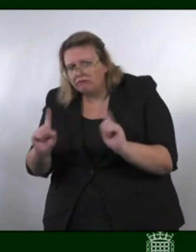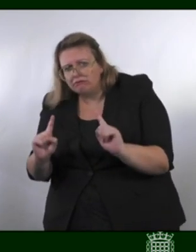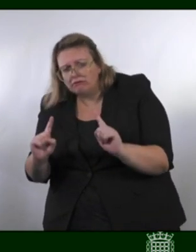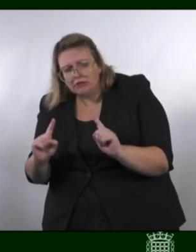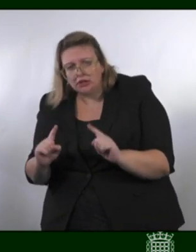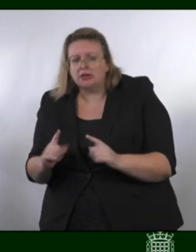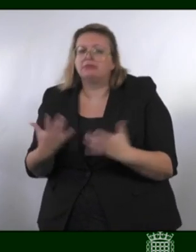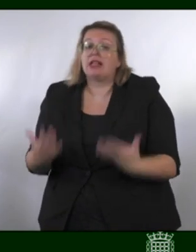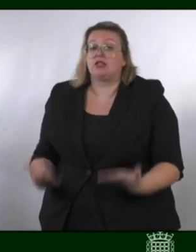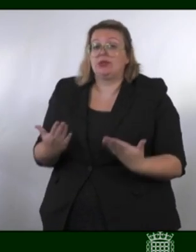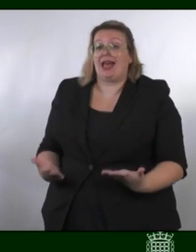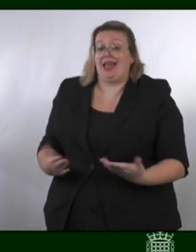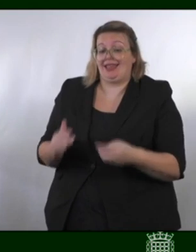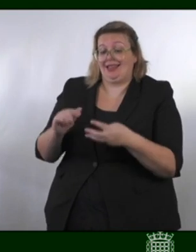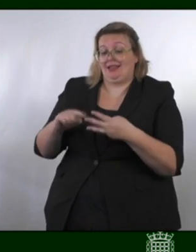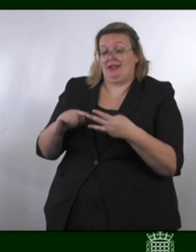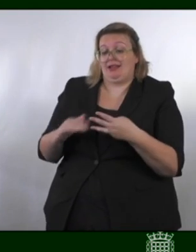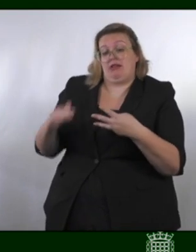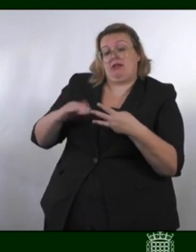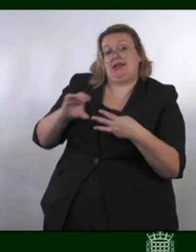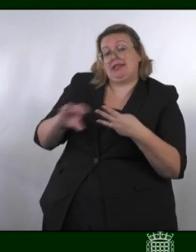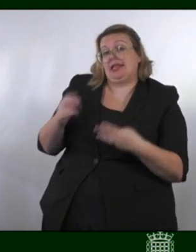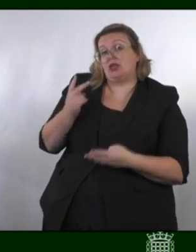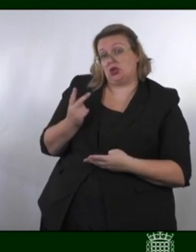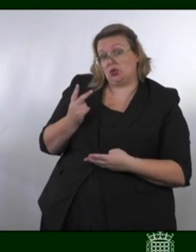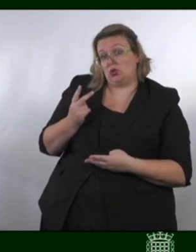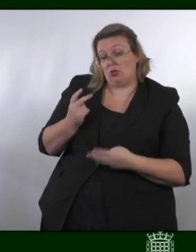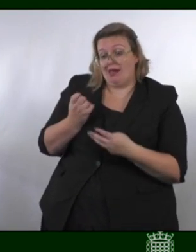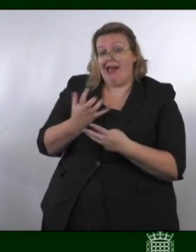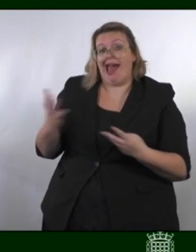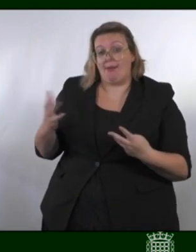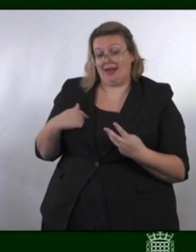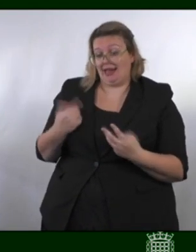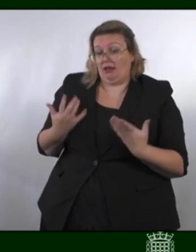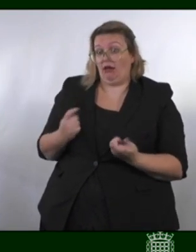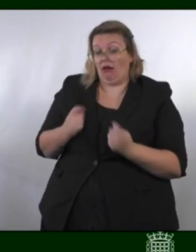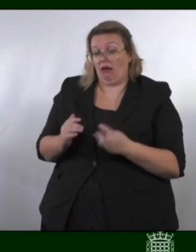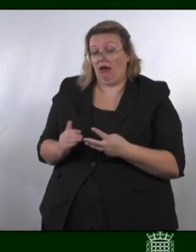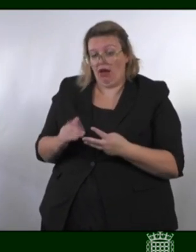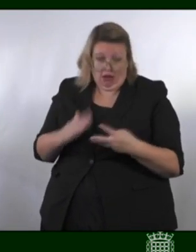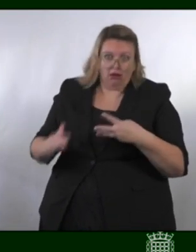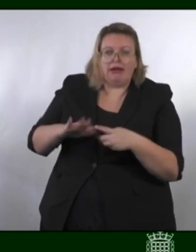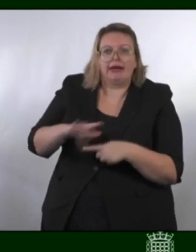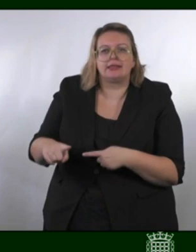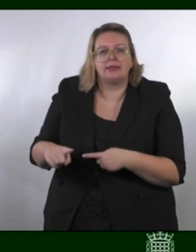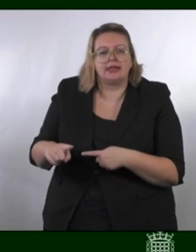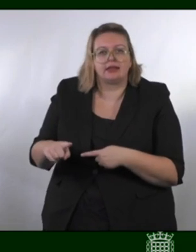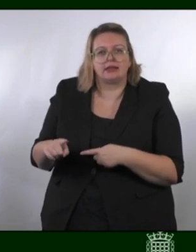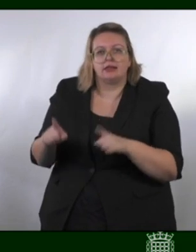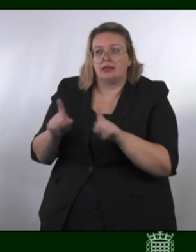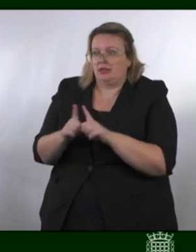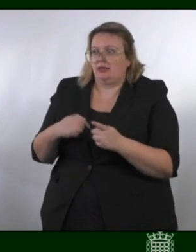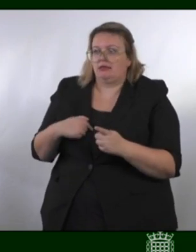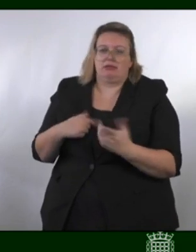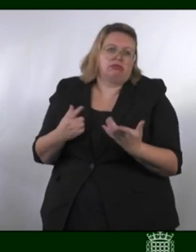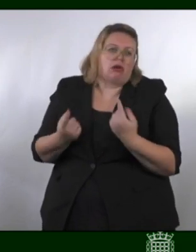Tier 2 today are facing the same fate as Sheffield, such as those areas in Tier 2 that neighbour South Yorkshire,